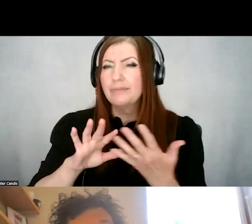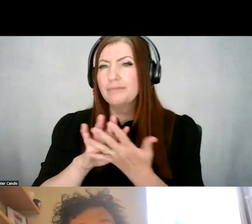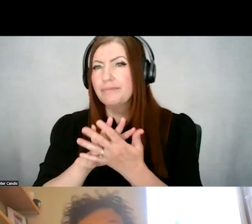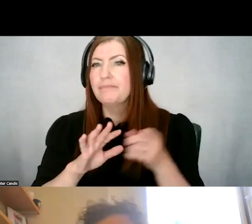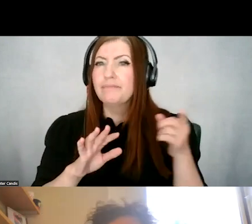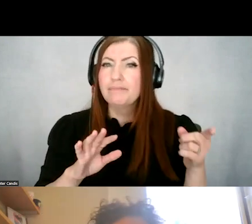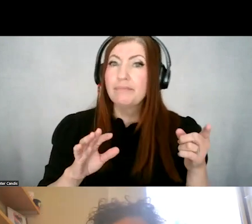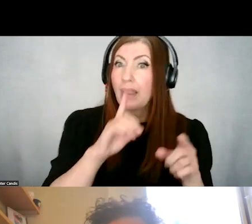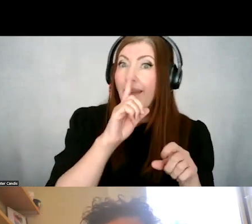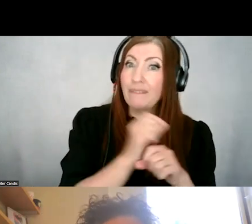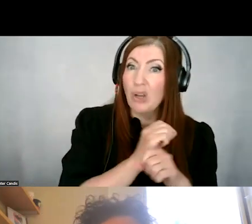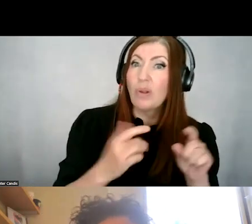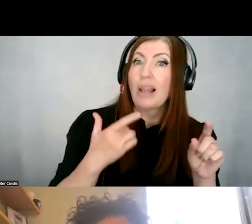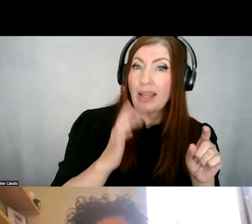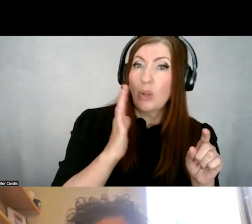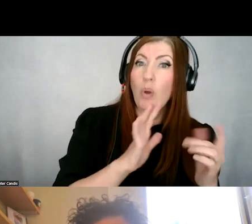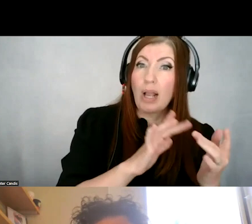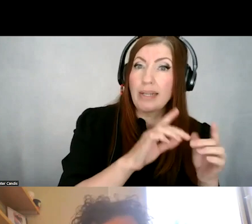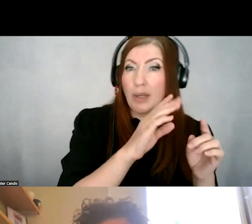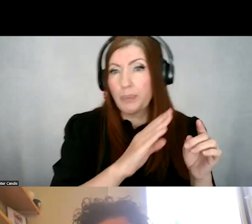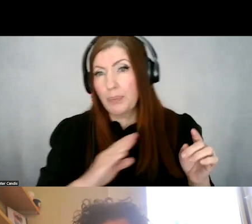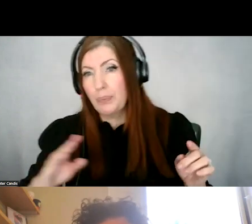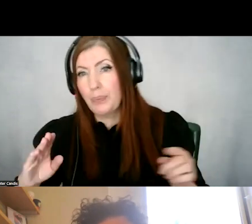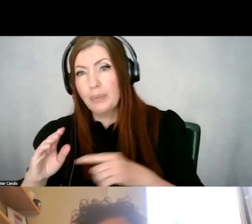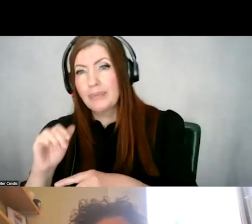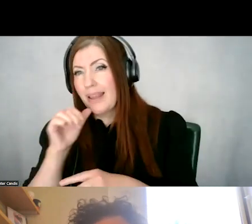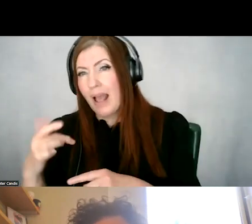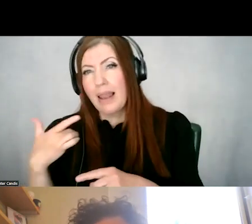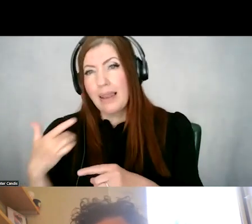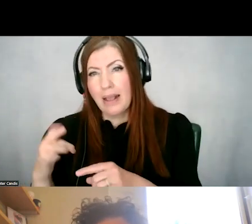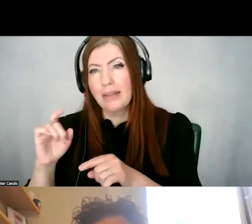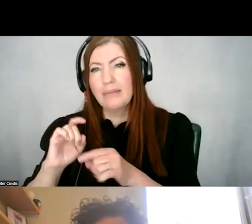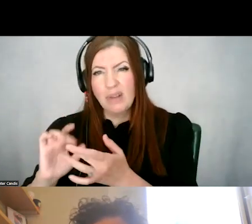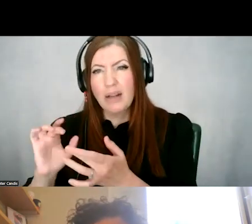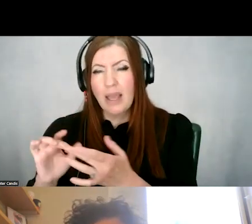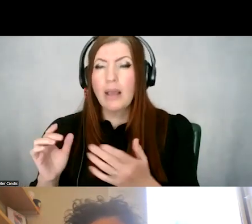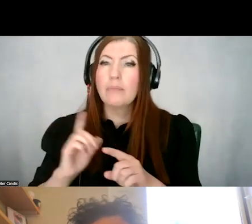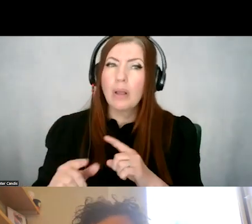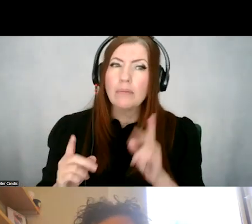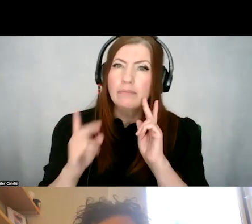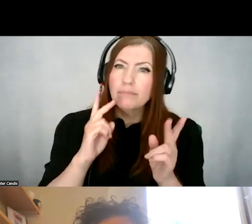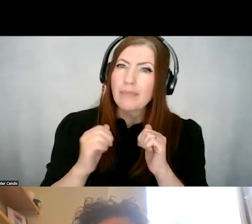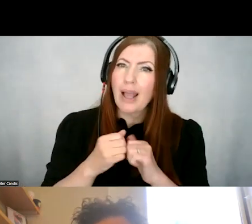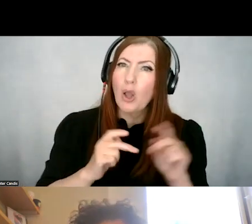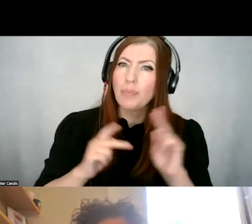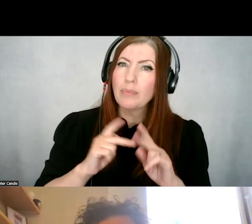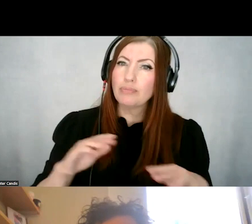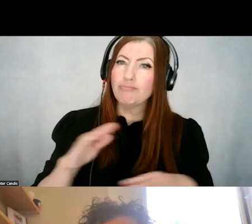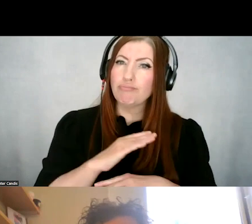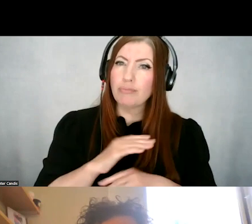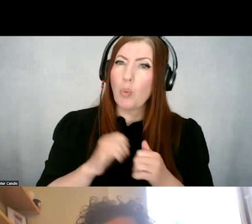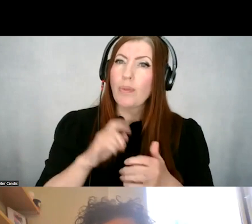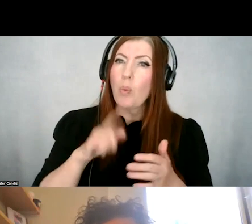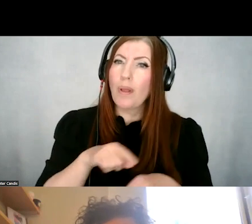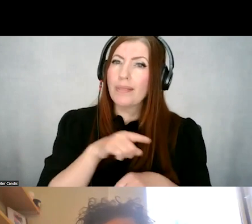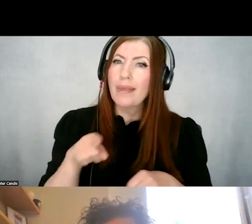very likely. But I think it's an area that we're all interested in, thinking about how we make sure folks are satisfied with what they receive when